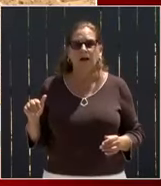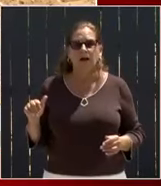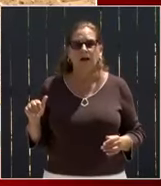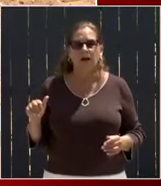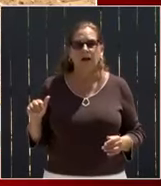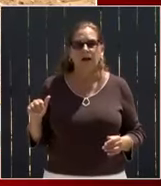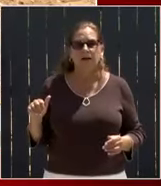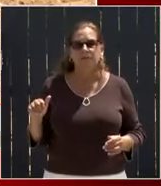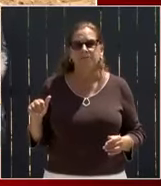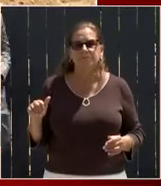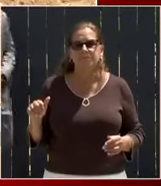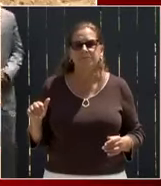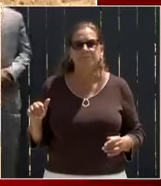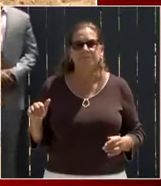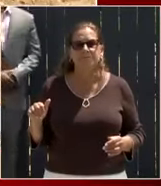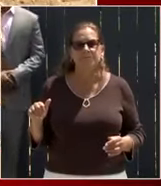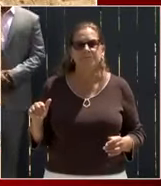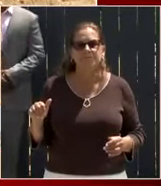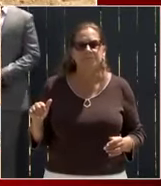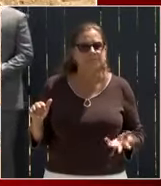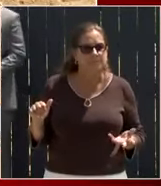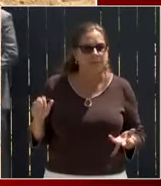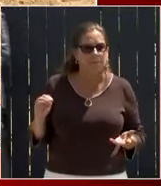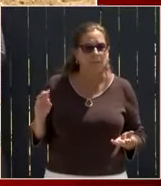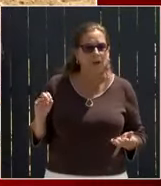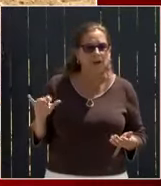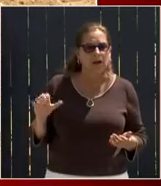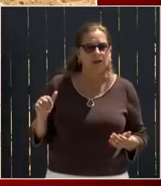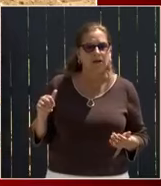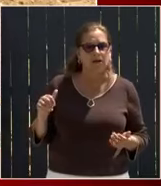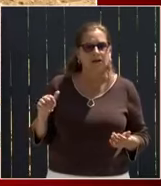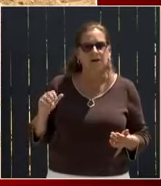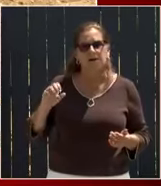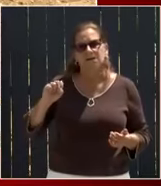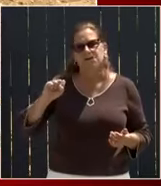and Shamika Gladney, who is our originator for our New Markets tax credits,